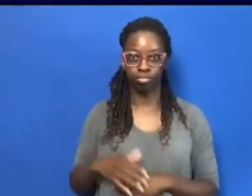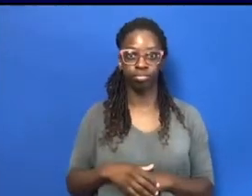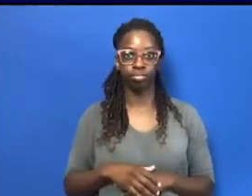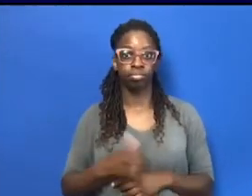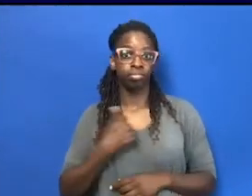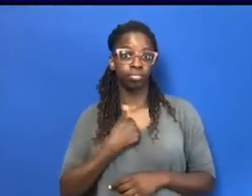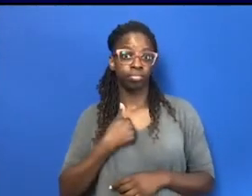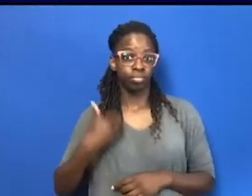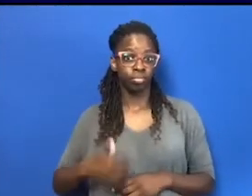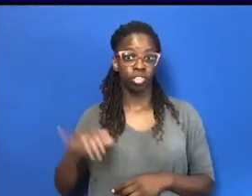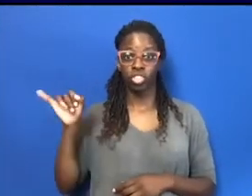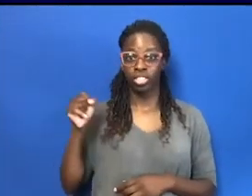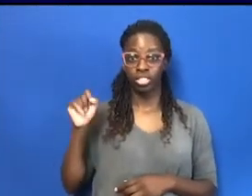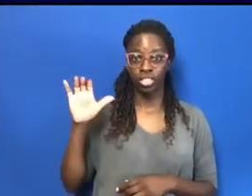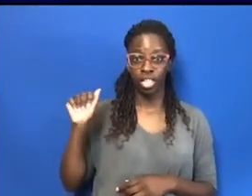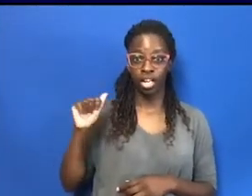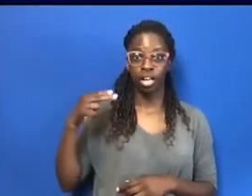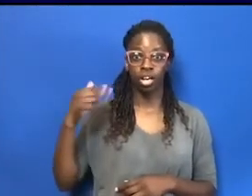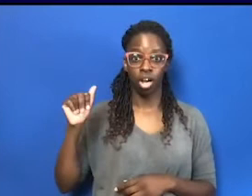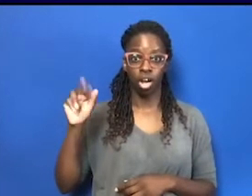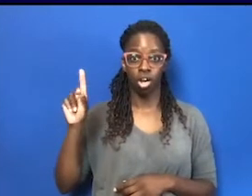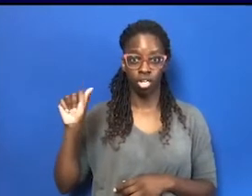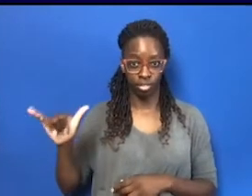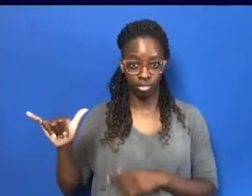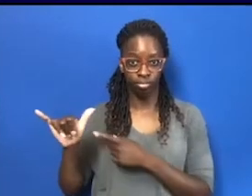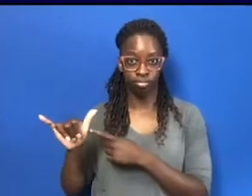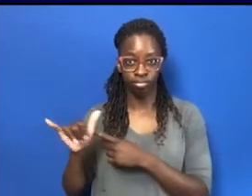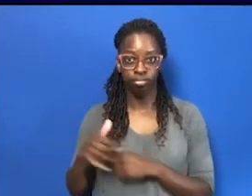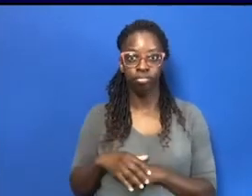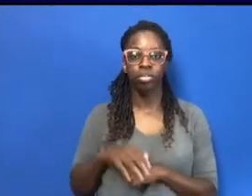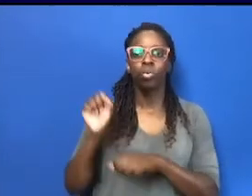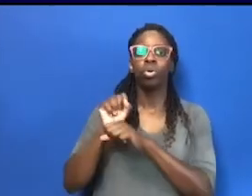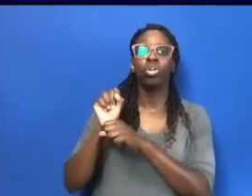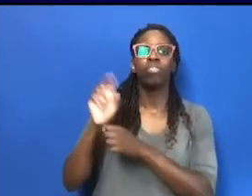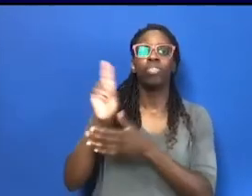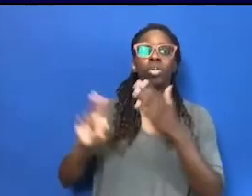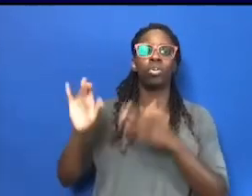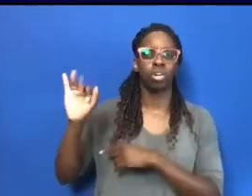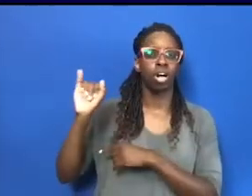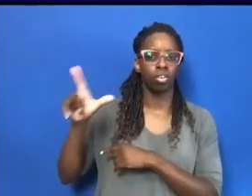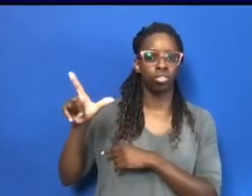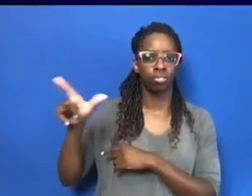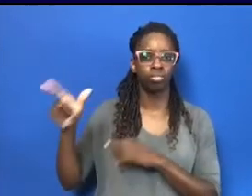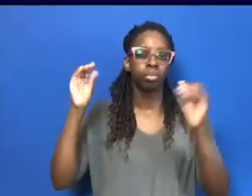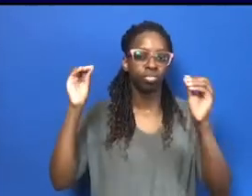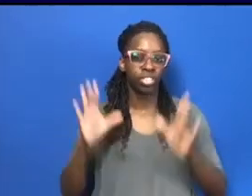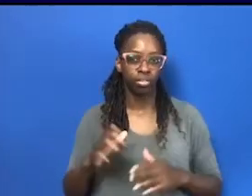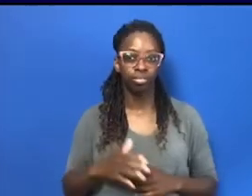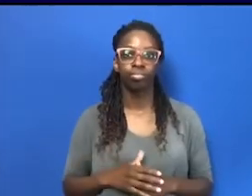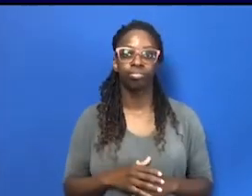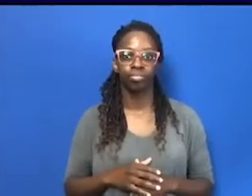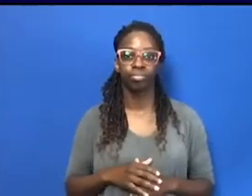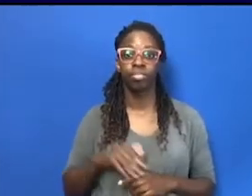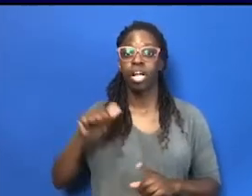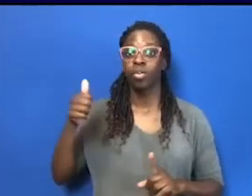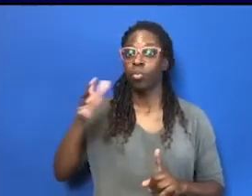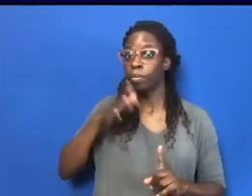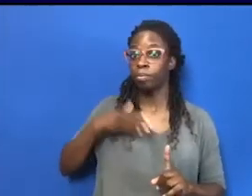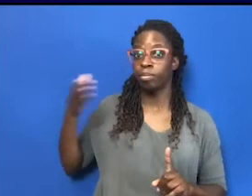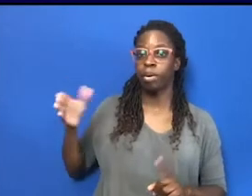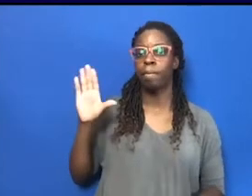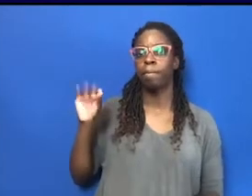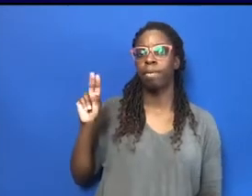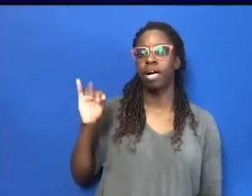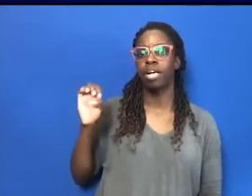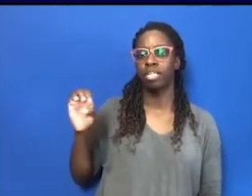special education at the University of Illinois at Urbana-Champaign. And I'm Bonnie Ingelin. I'm an assistant professor at the University of St. Thomas